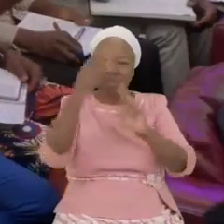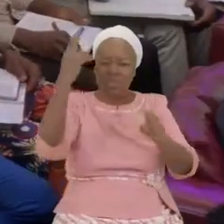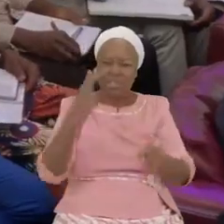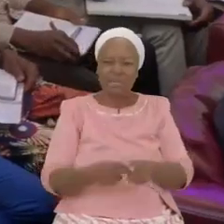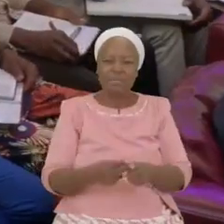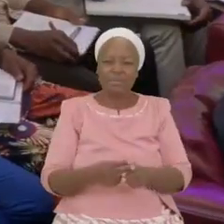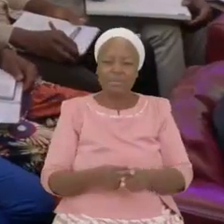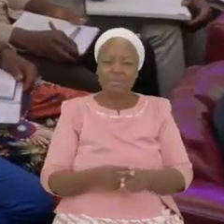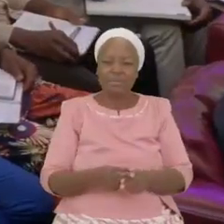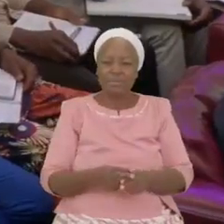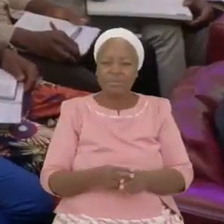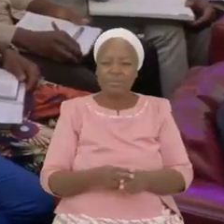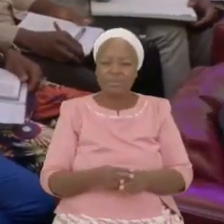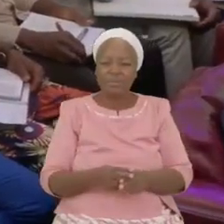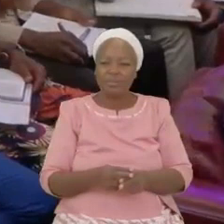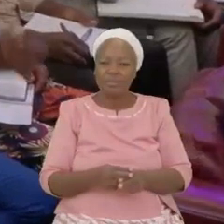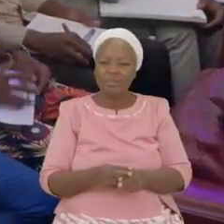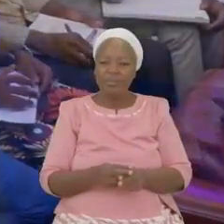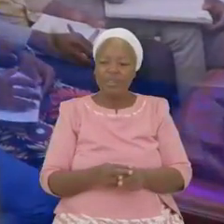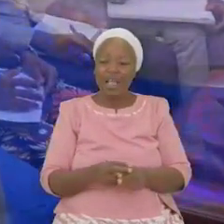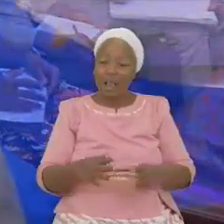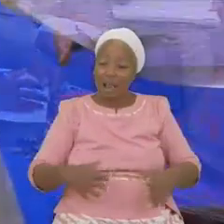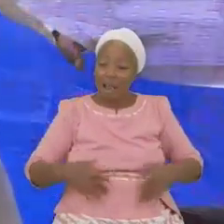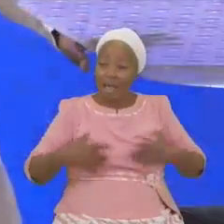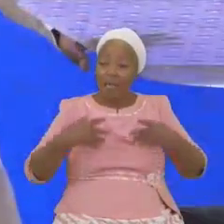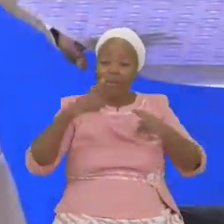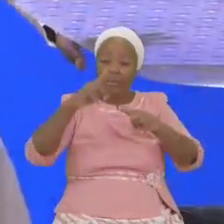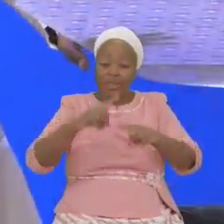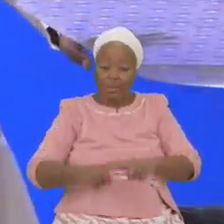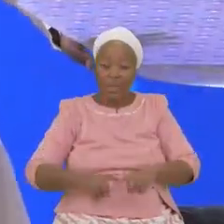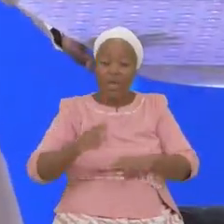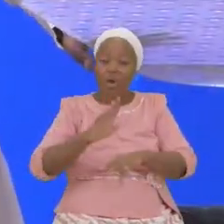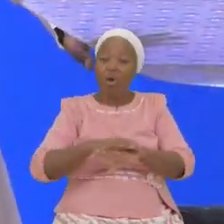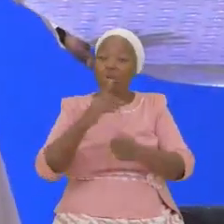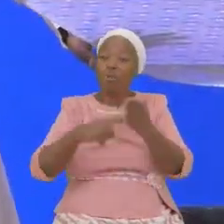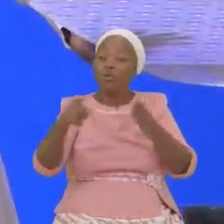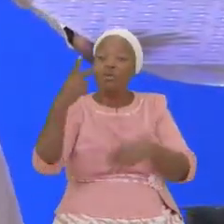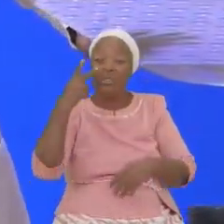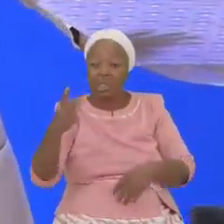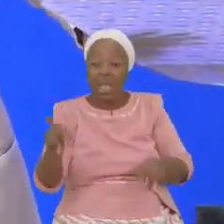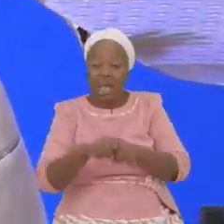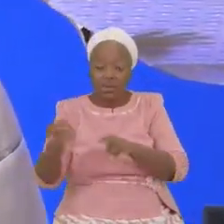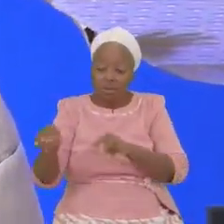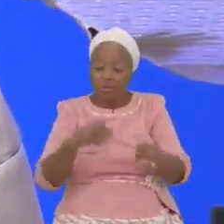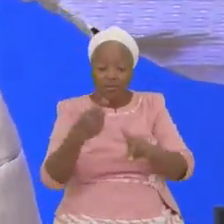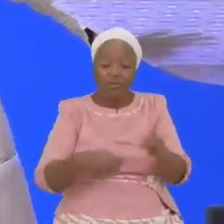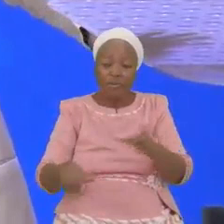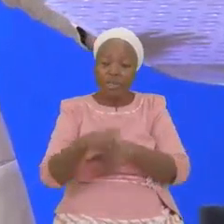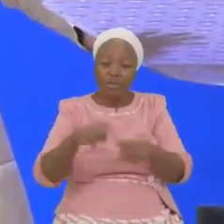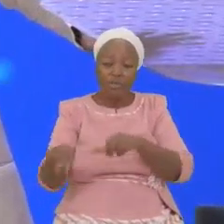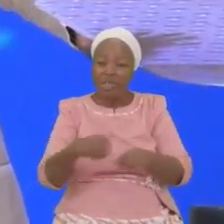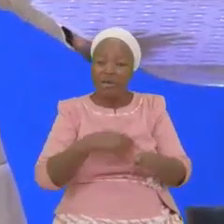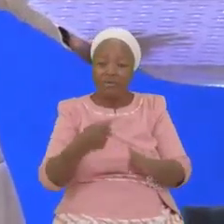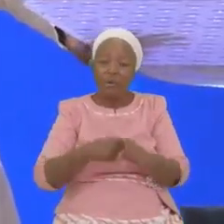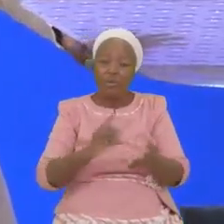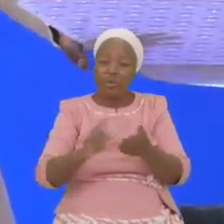name. Life depends on what you see. As we move from day to day and from week to week and from